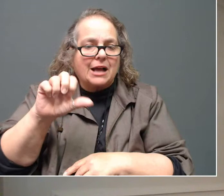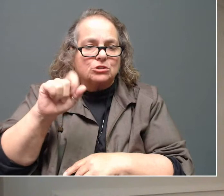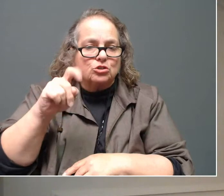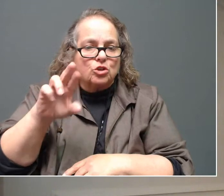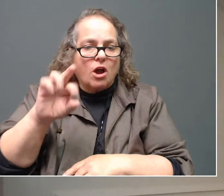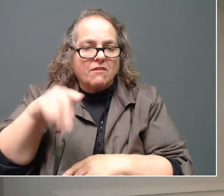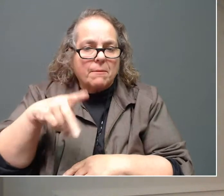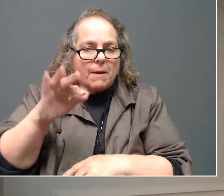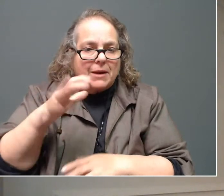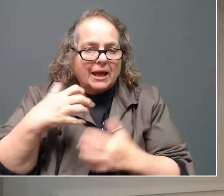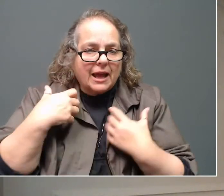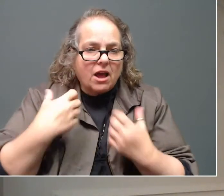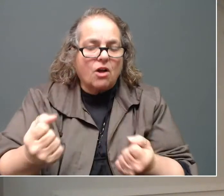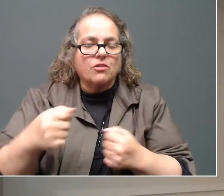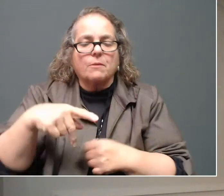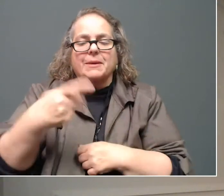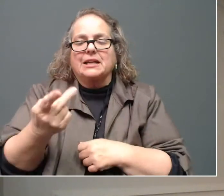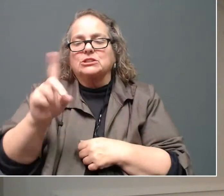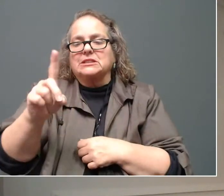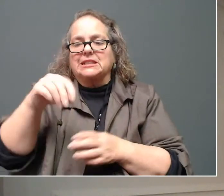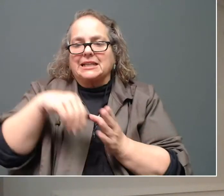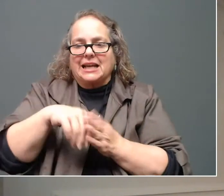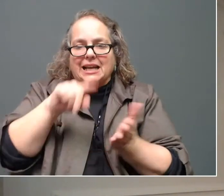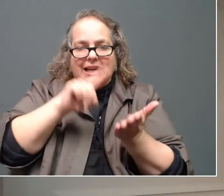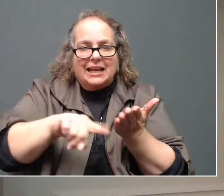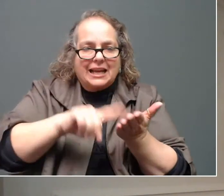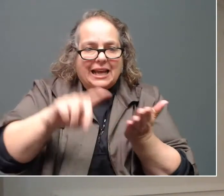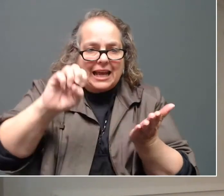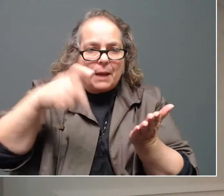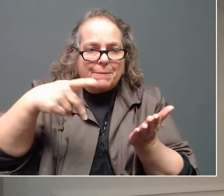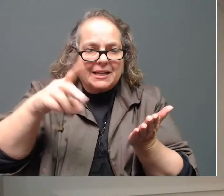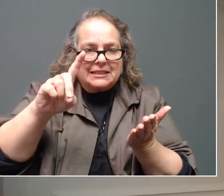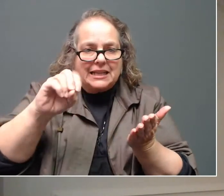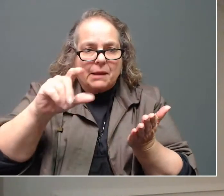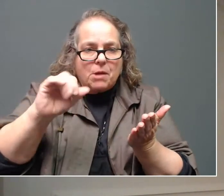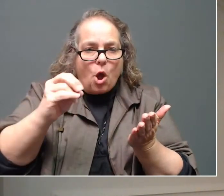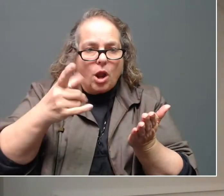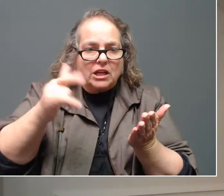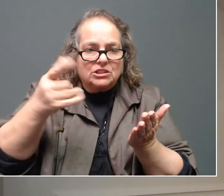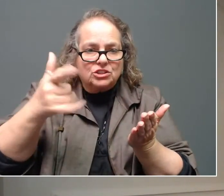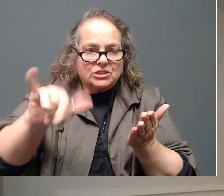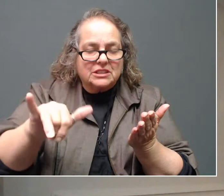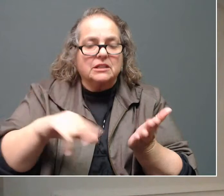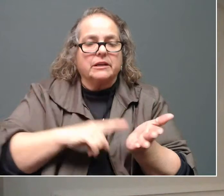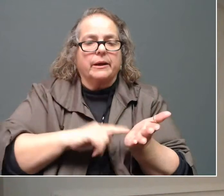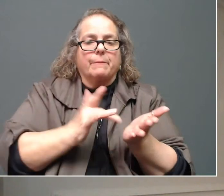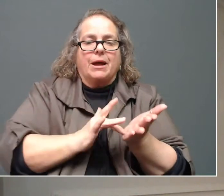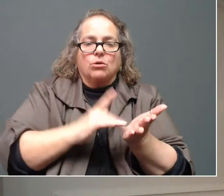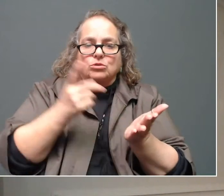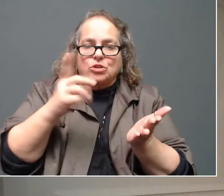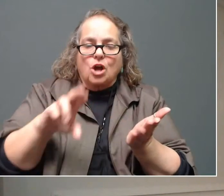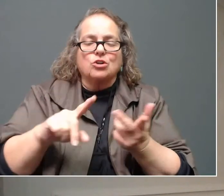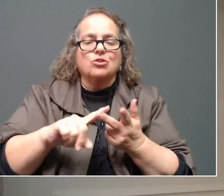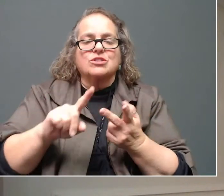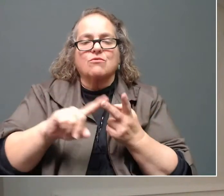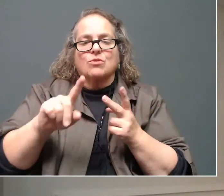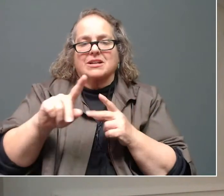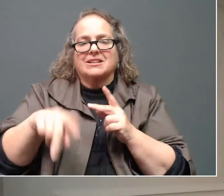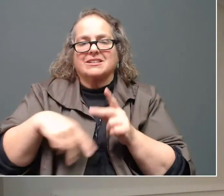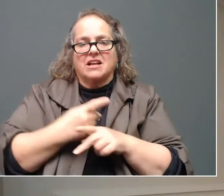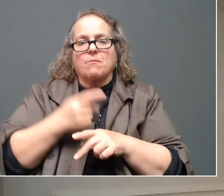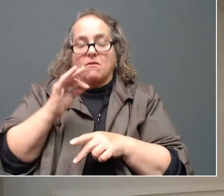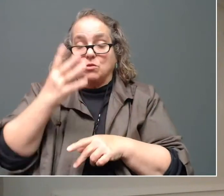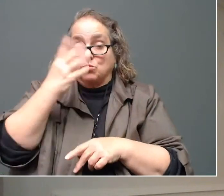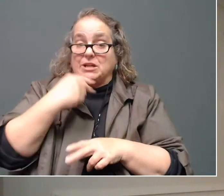in epidemiology, medical doctors, and other types of pretty highly educated